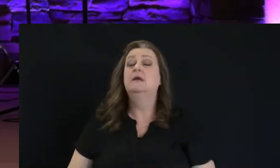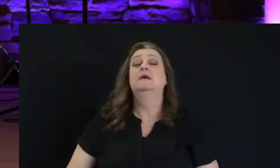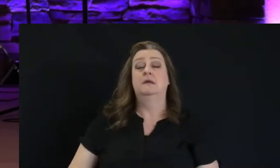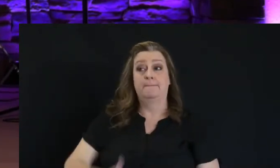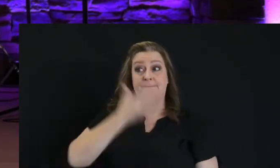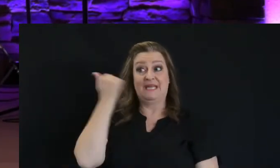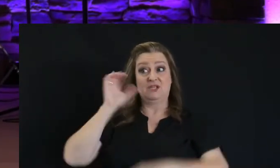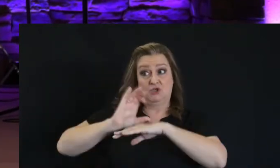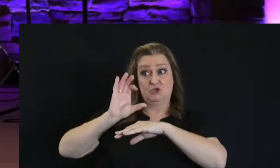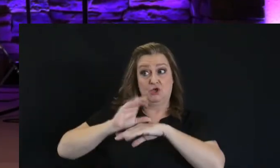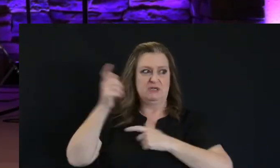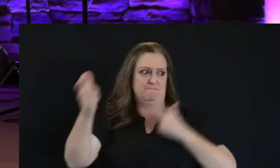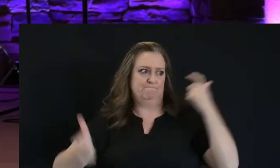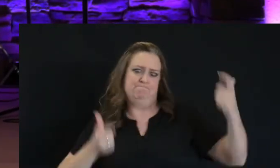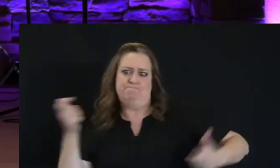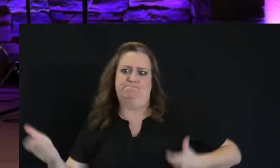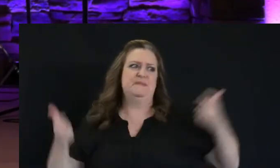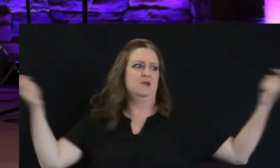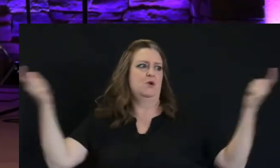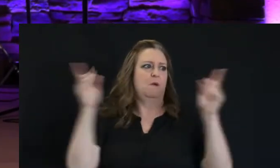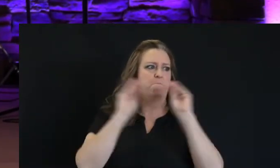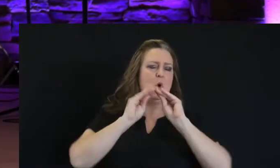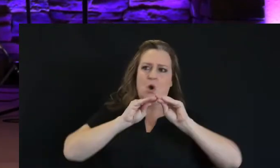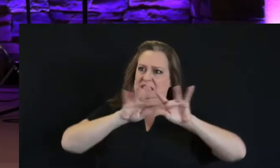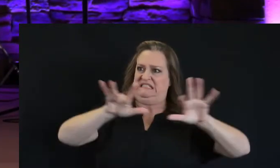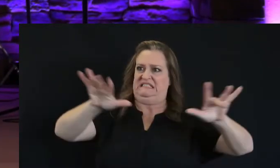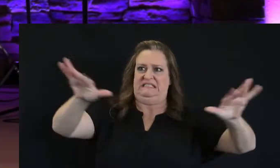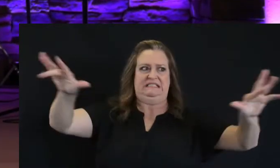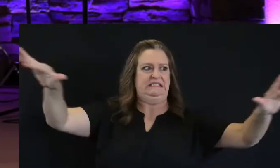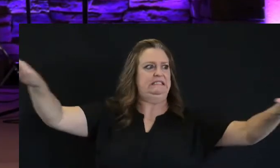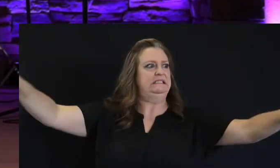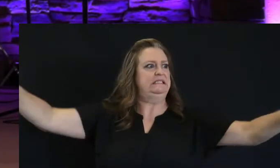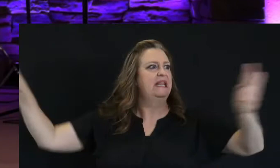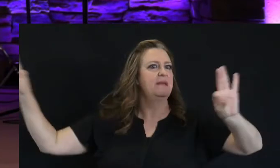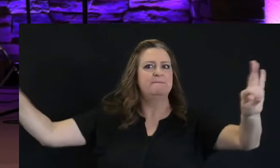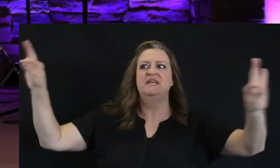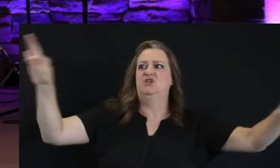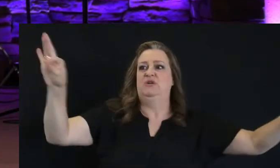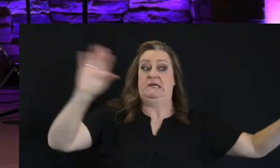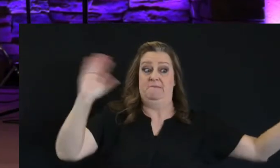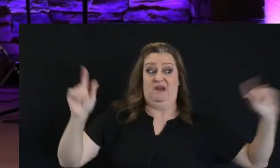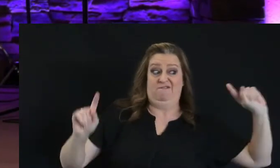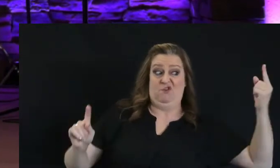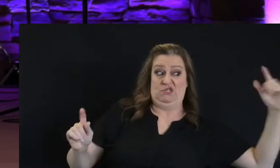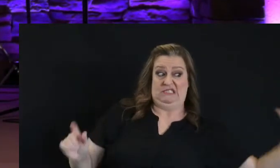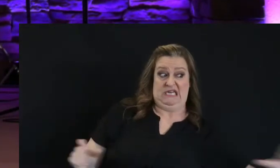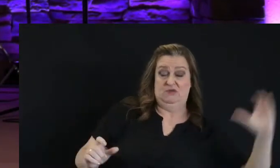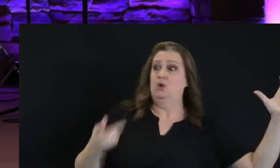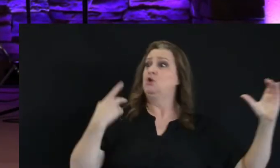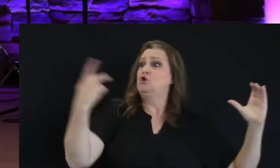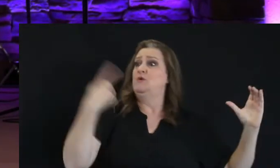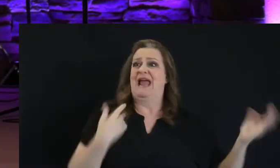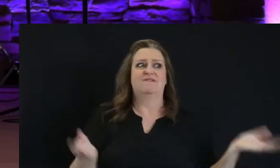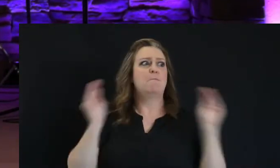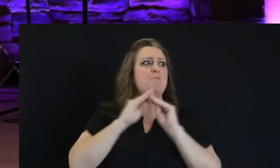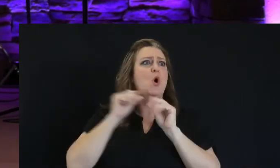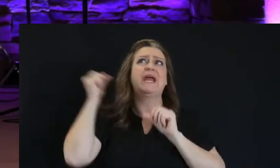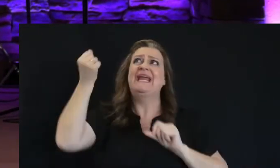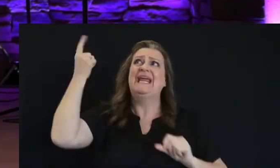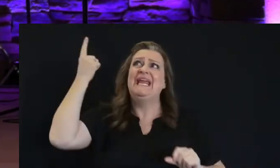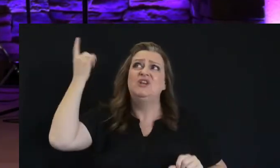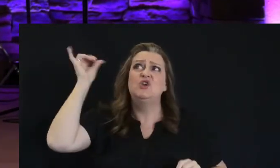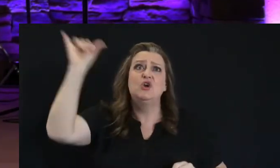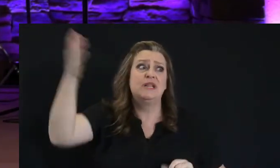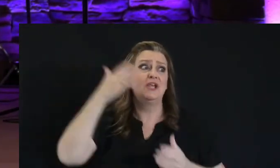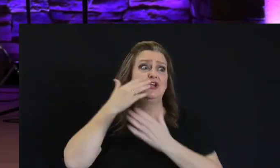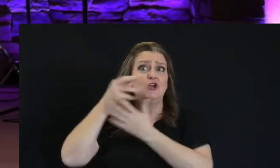the church is far bigger and far more reaching in its ministry than in the first century, you could make the case that you and I have more eternally good news happening before our